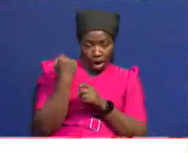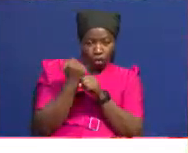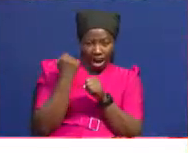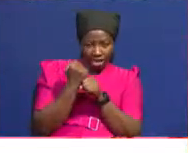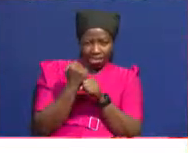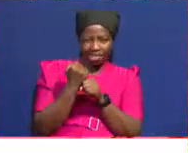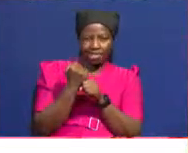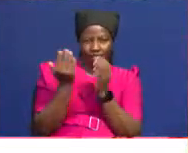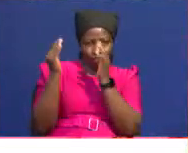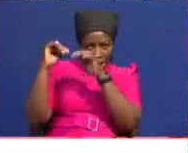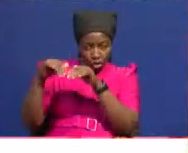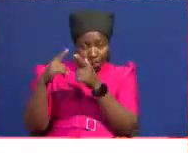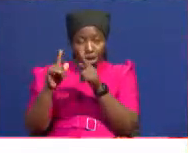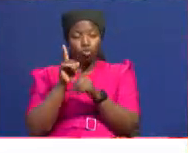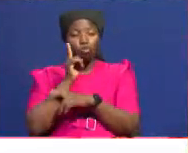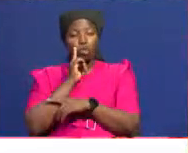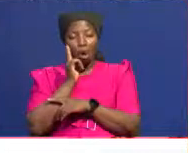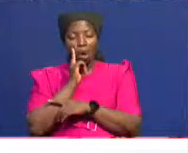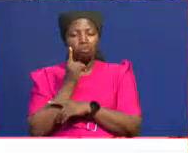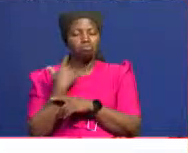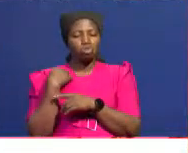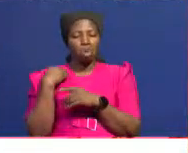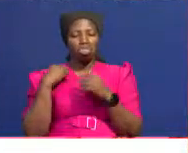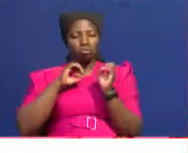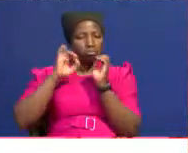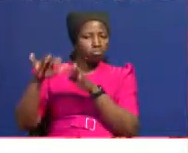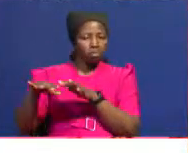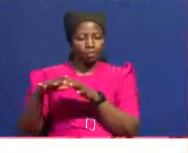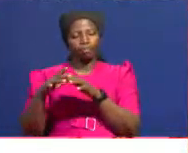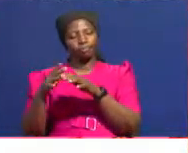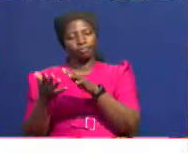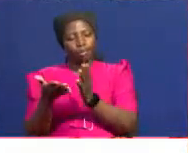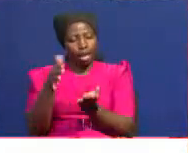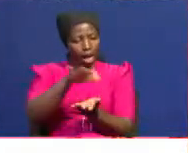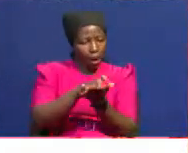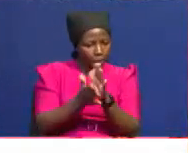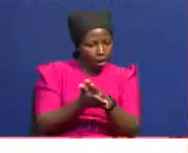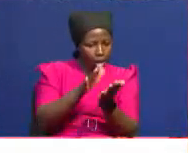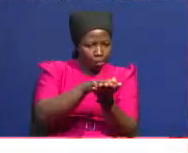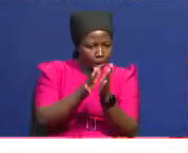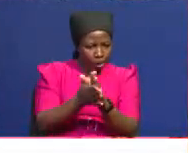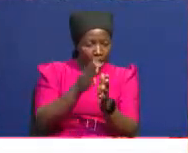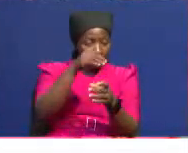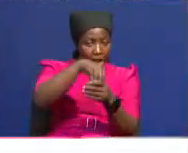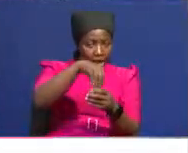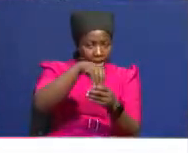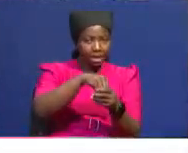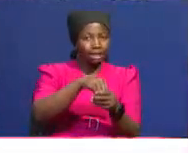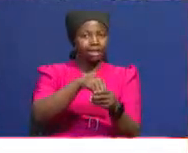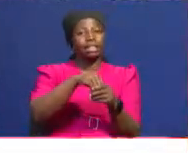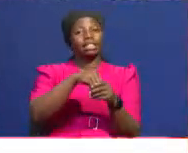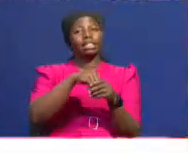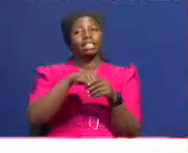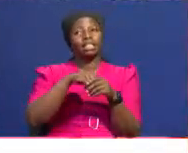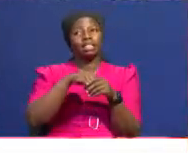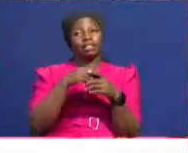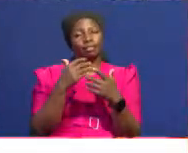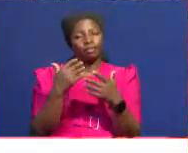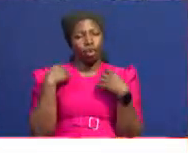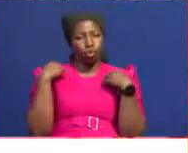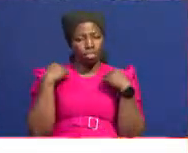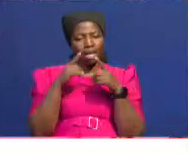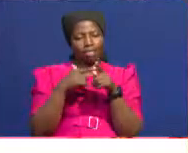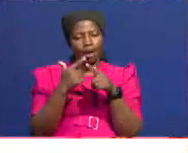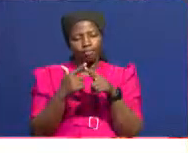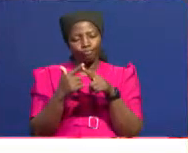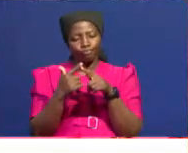but tomorrow we'll be wrapping him in the sheets. We'll extract him from the casket and lay him in the ground so that he can